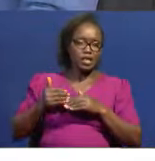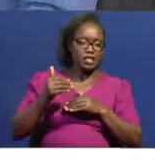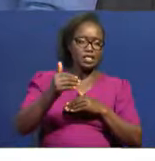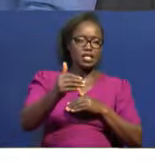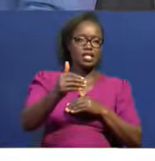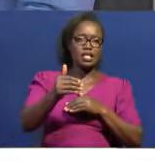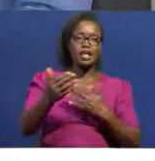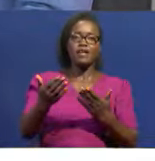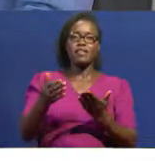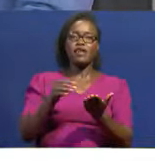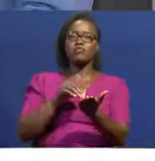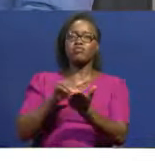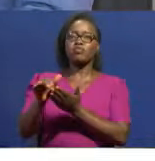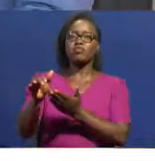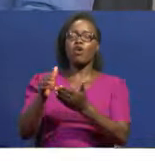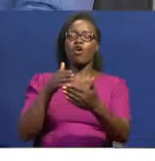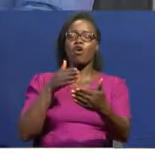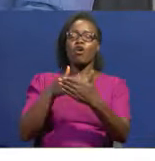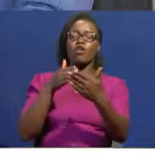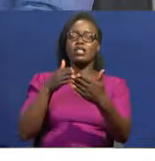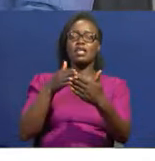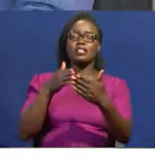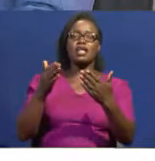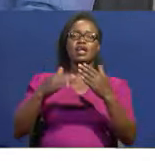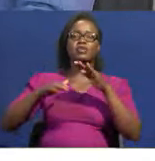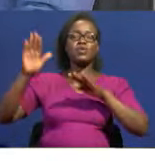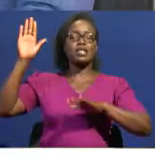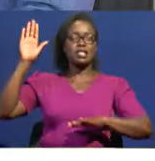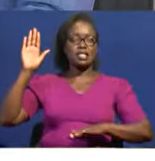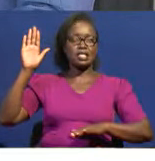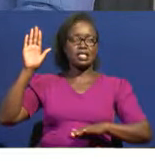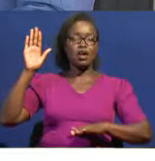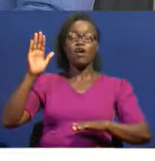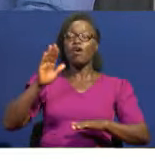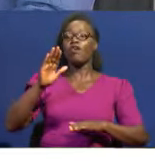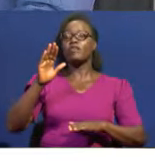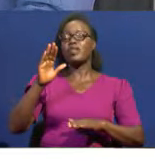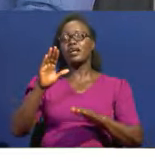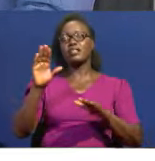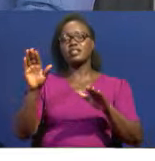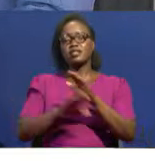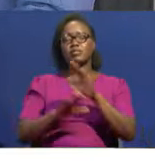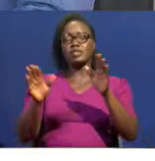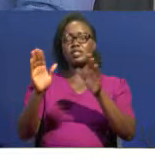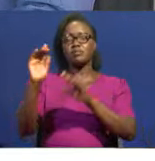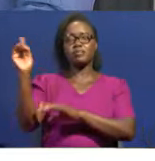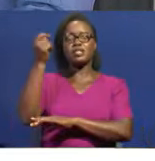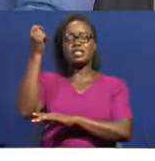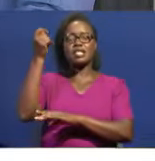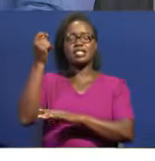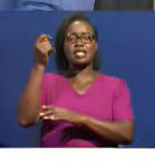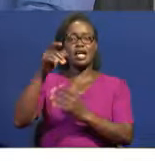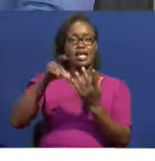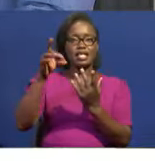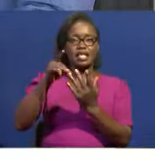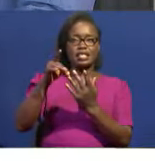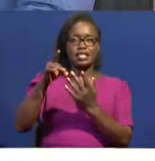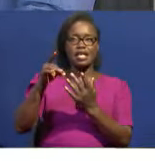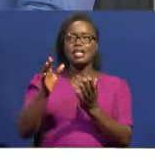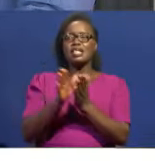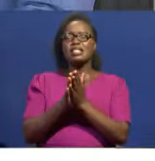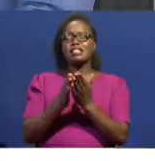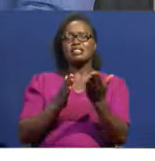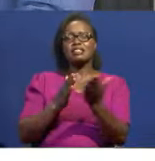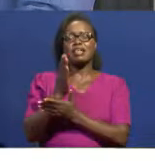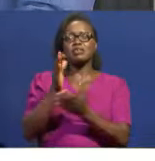the conservatory orders blocking the swearing-in of the DP-elect, ruled that his rights to a fair